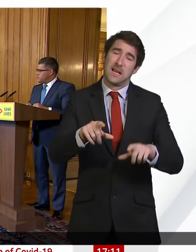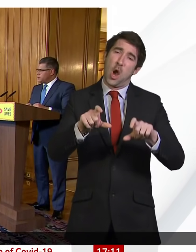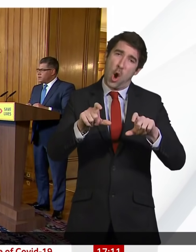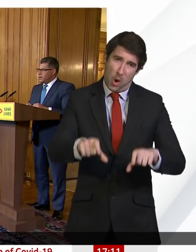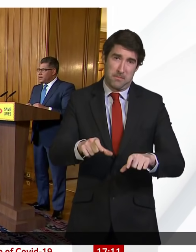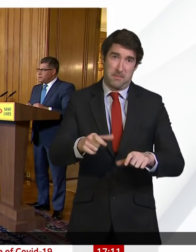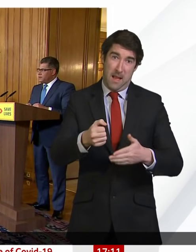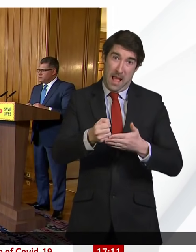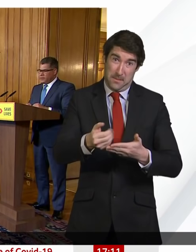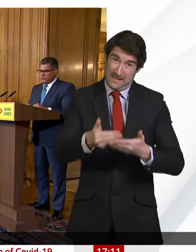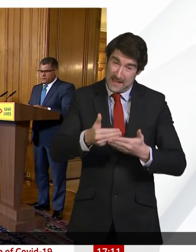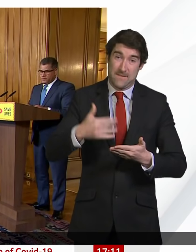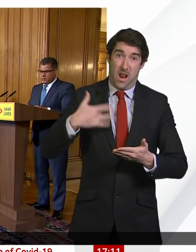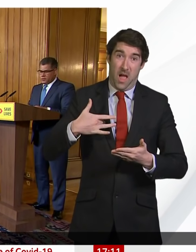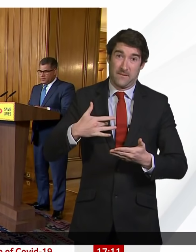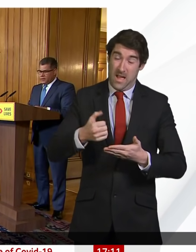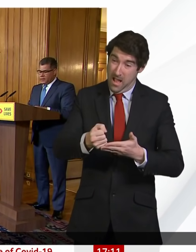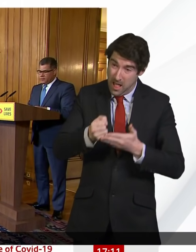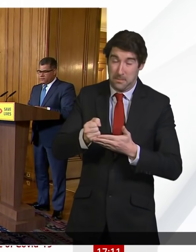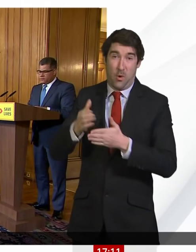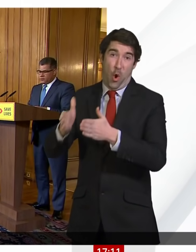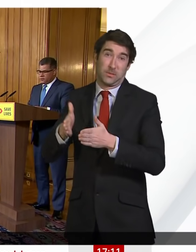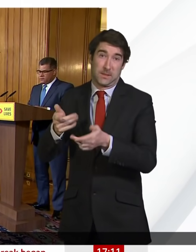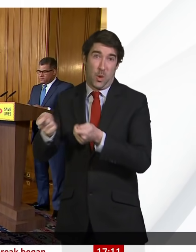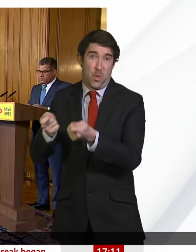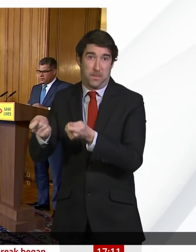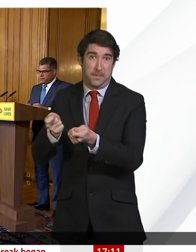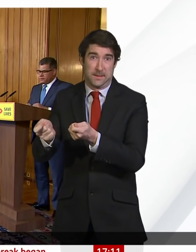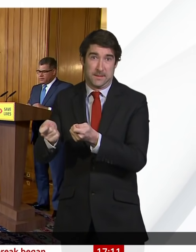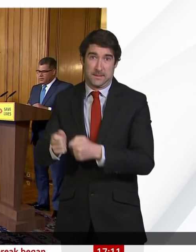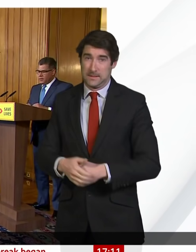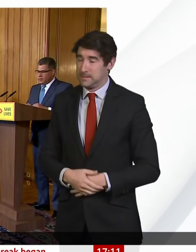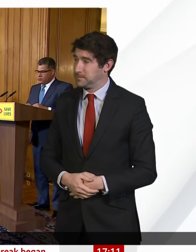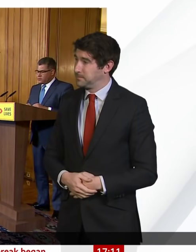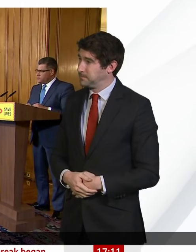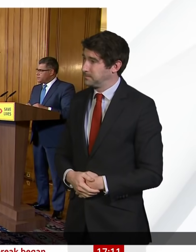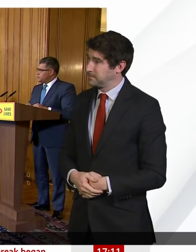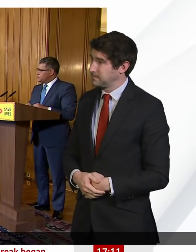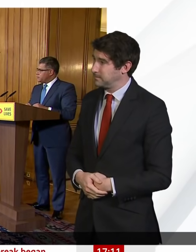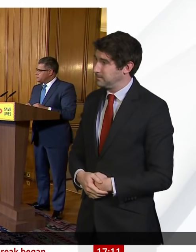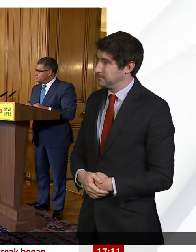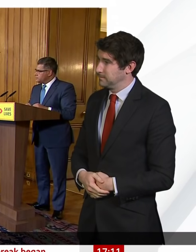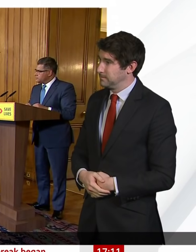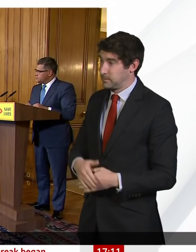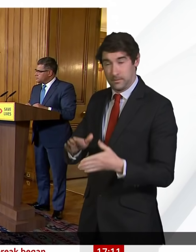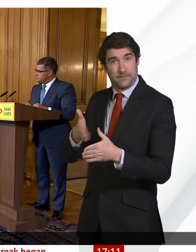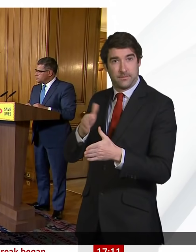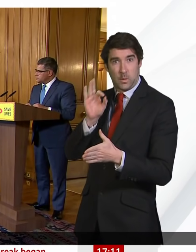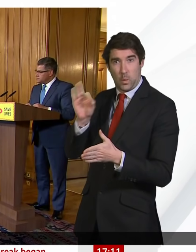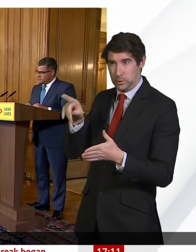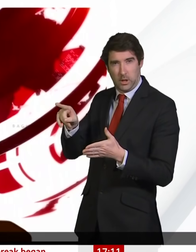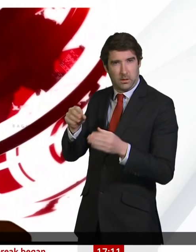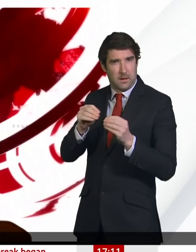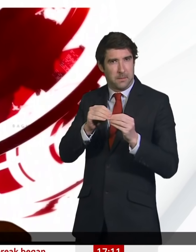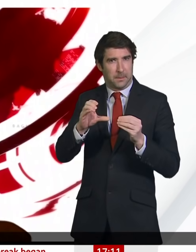Thank you, Yvonne. I think we'll now move to the Q&A. The first question is from the BBC Laura Koonsberg. Laura. Thank you very